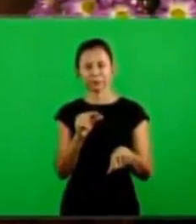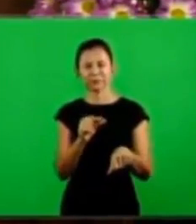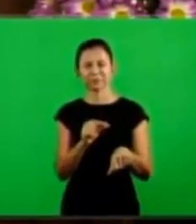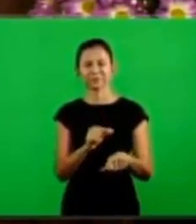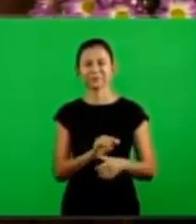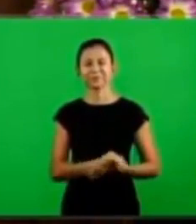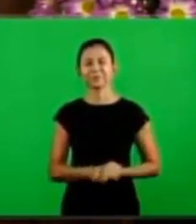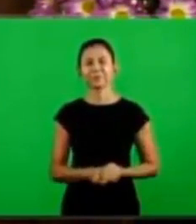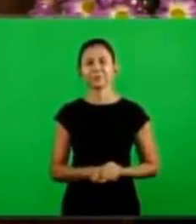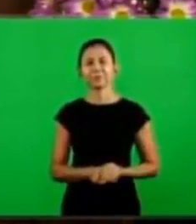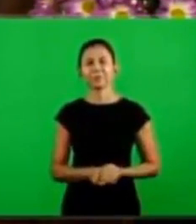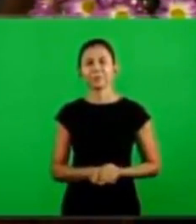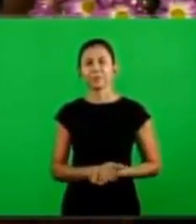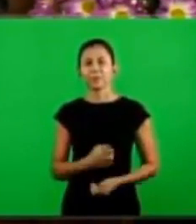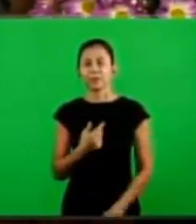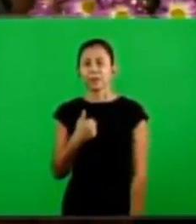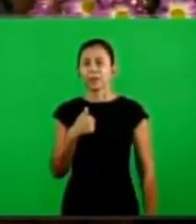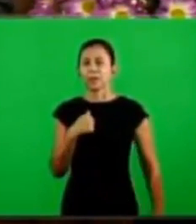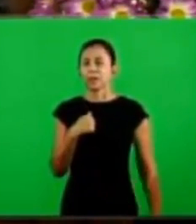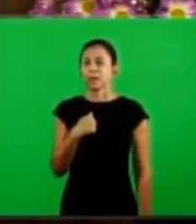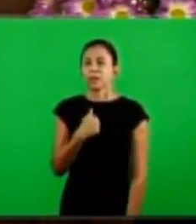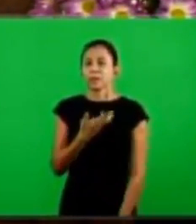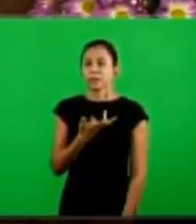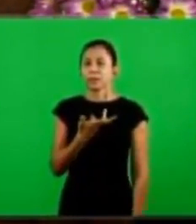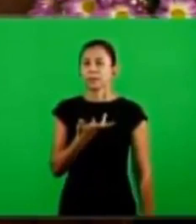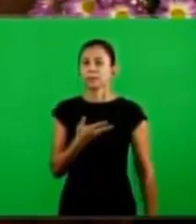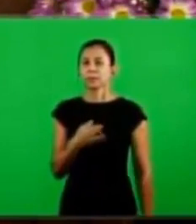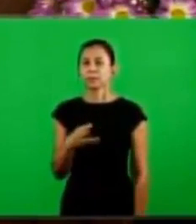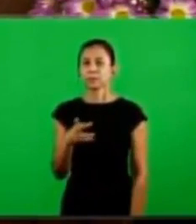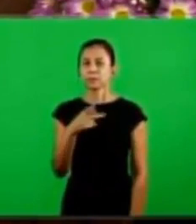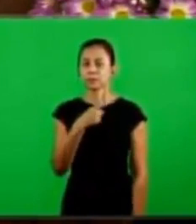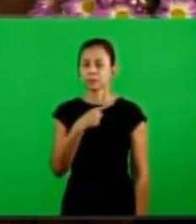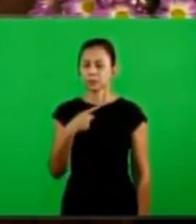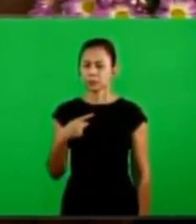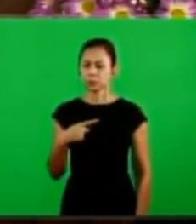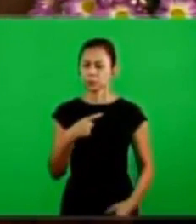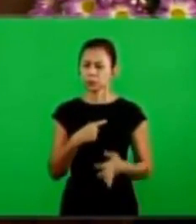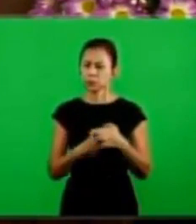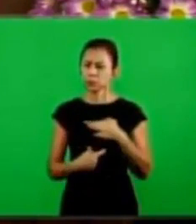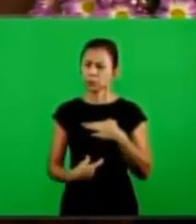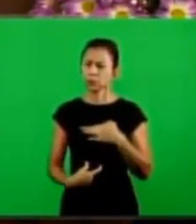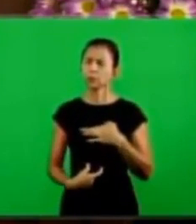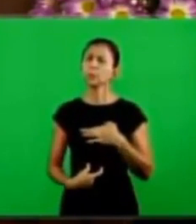So the subject for today, it's okay. And I wish